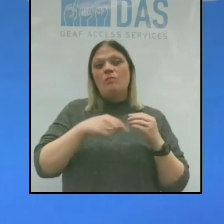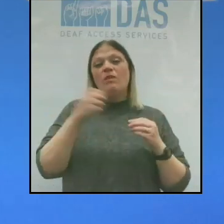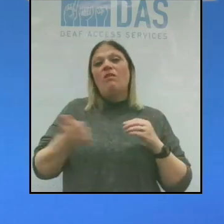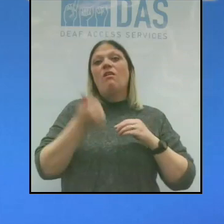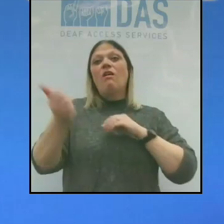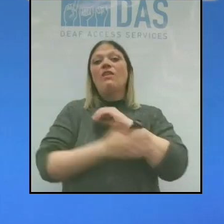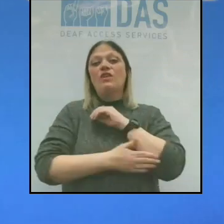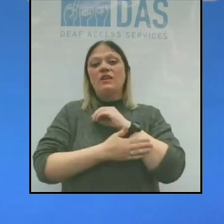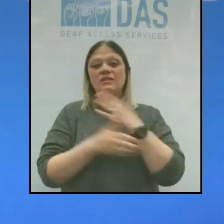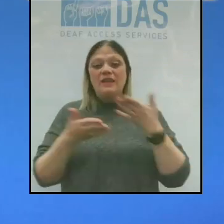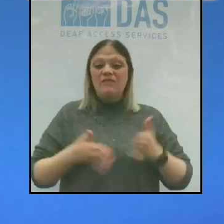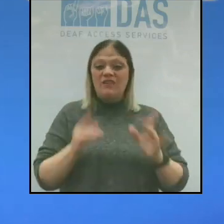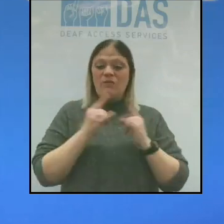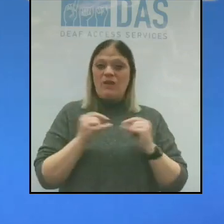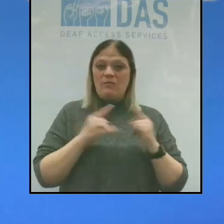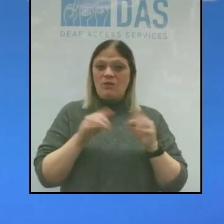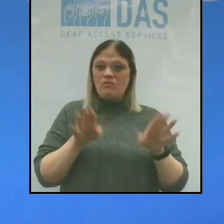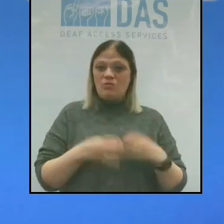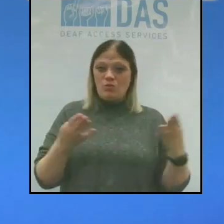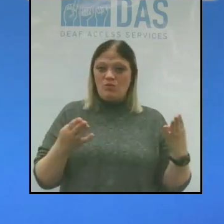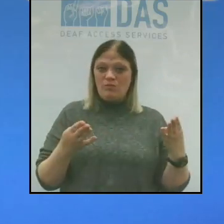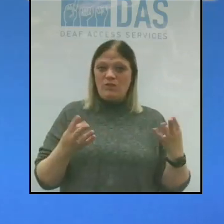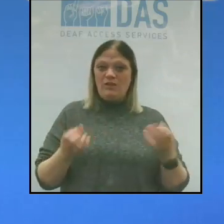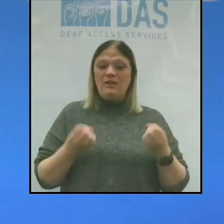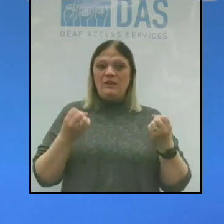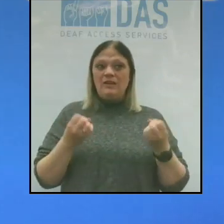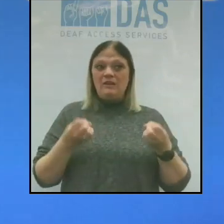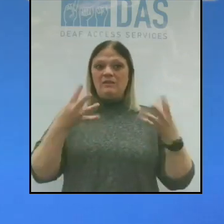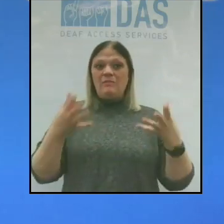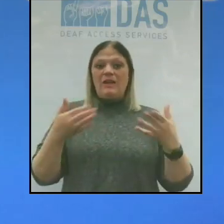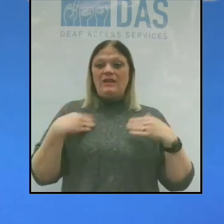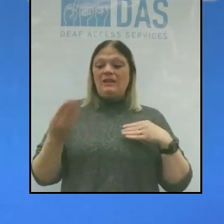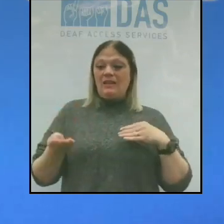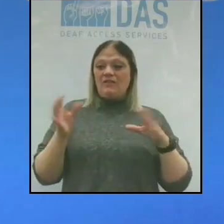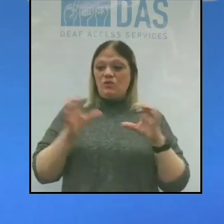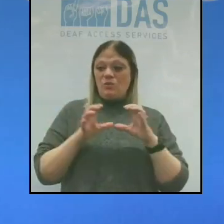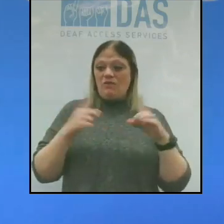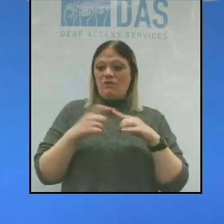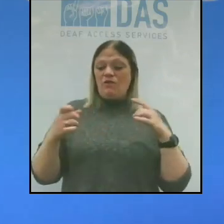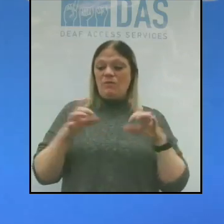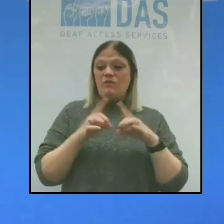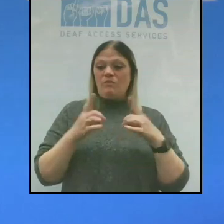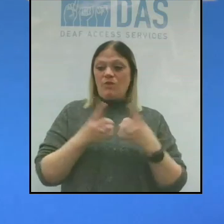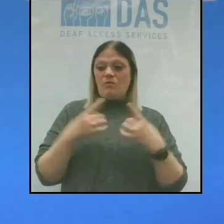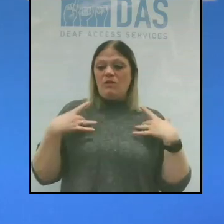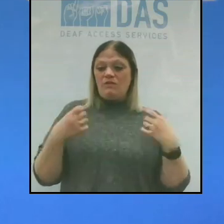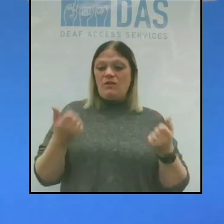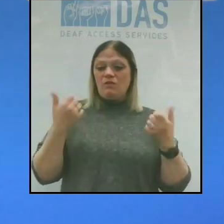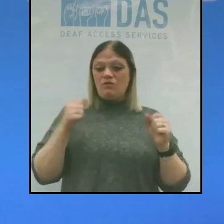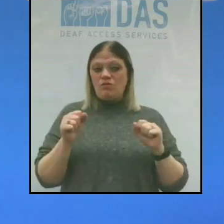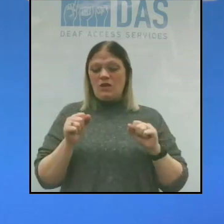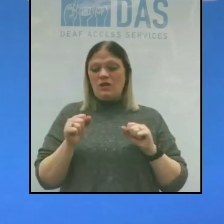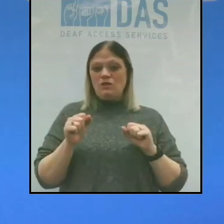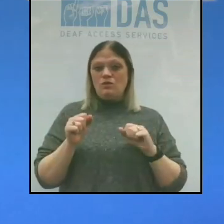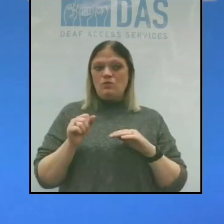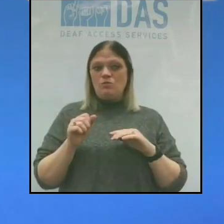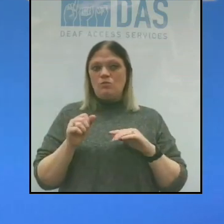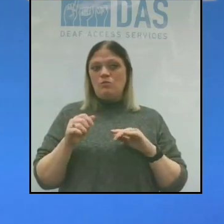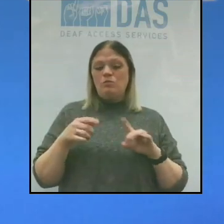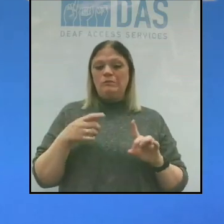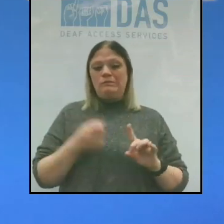that have allowed their campgrounds to open, many issuing a certificate from their own Department of Health to try and get around the state order?